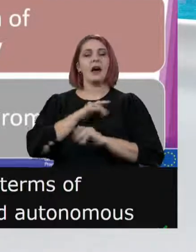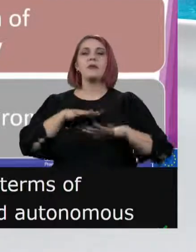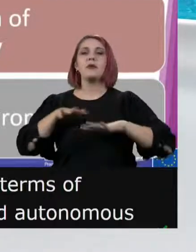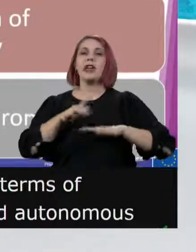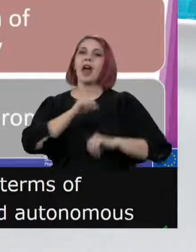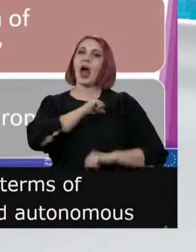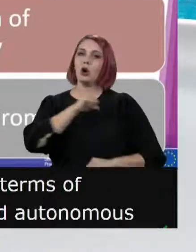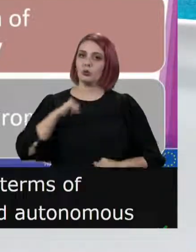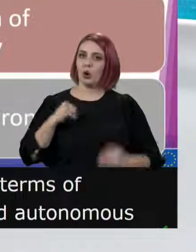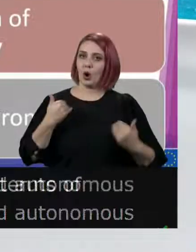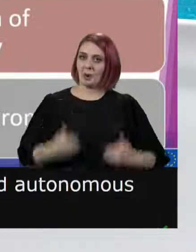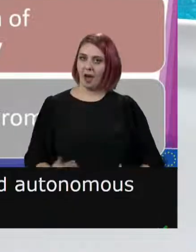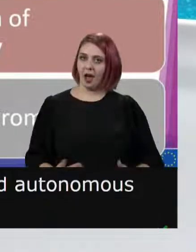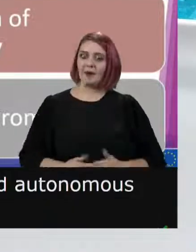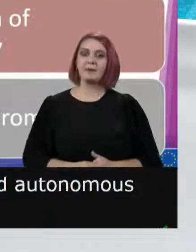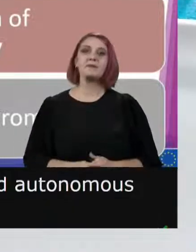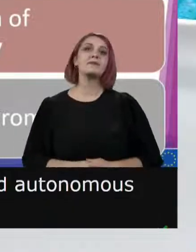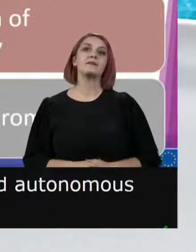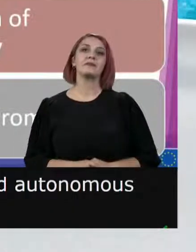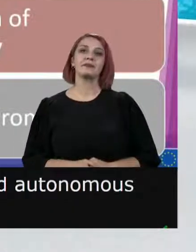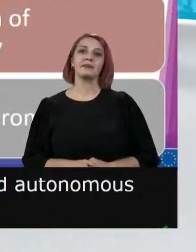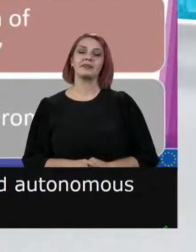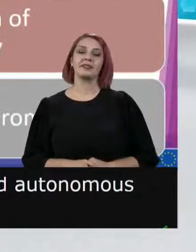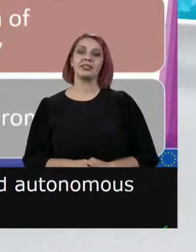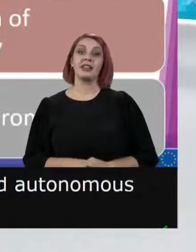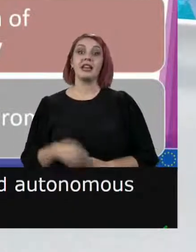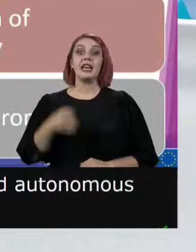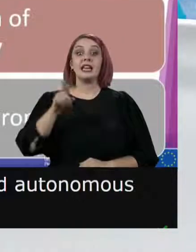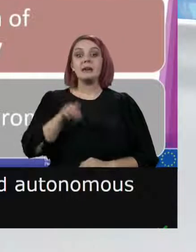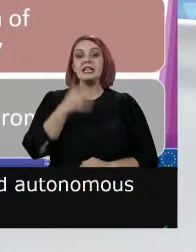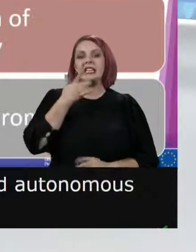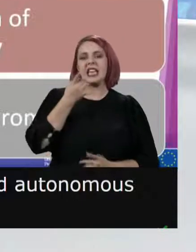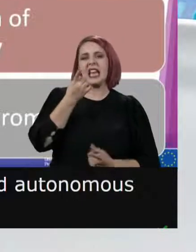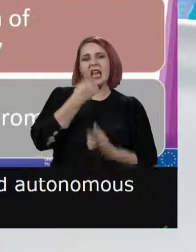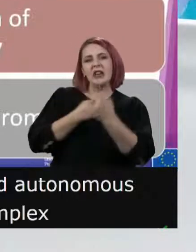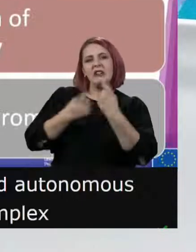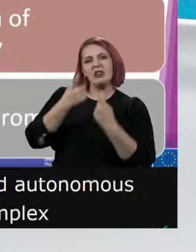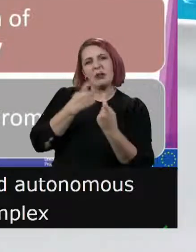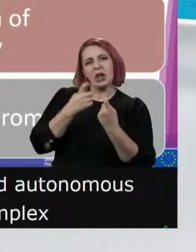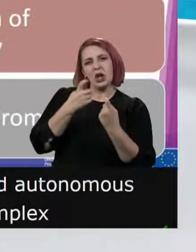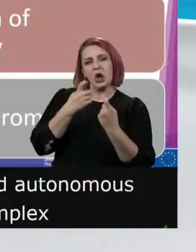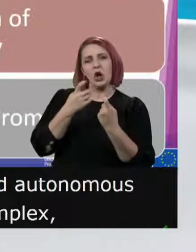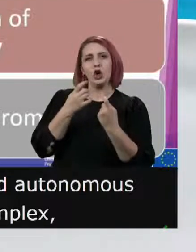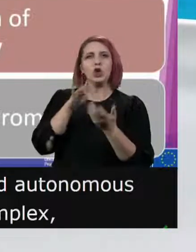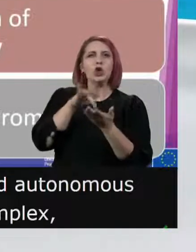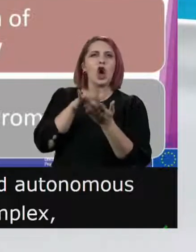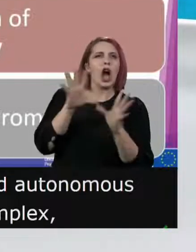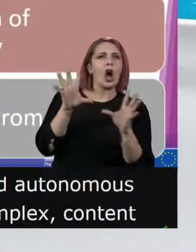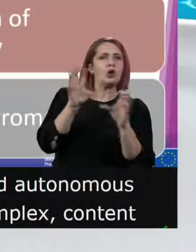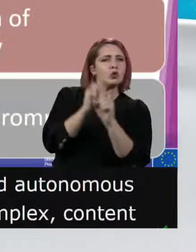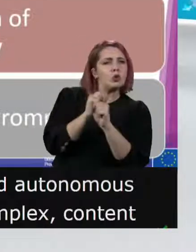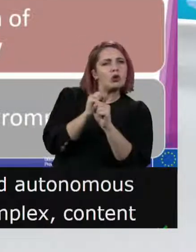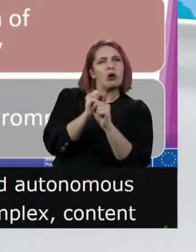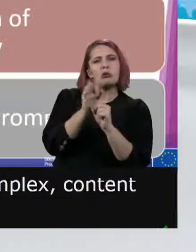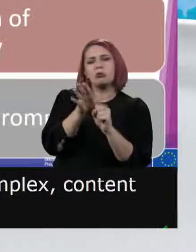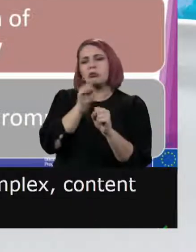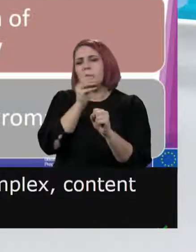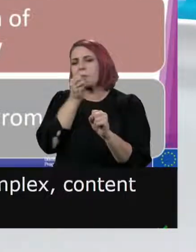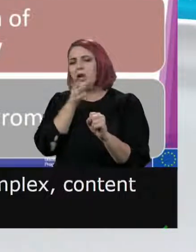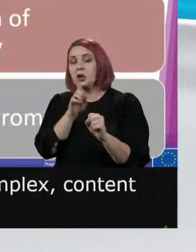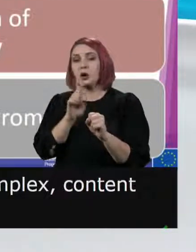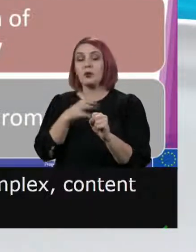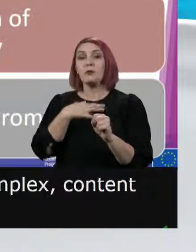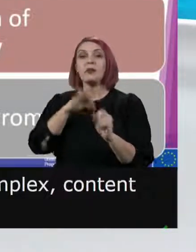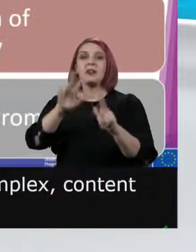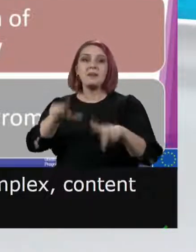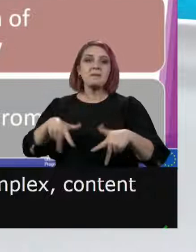And when travel information was complex, content clarification allowed that complex